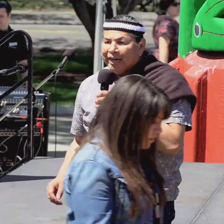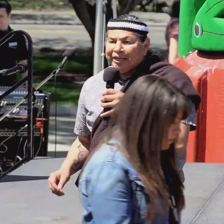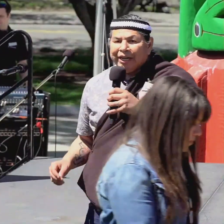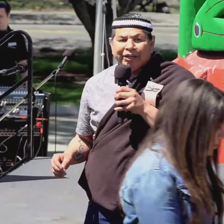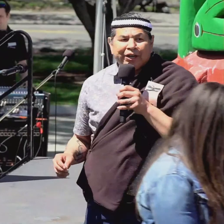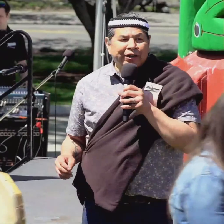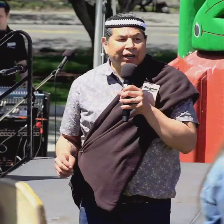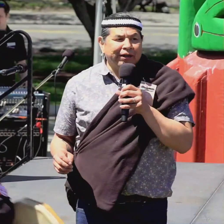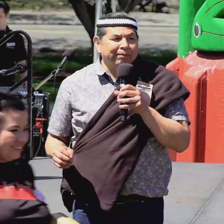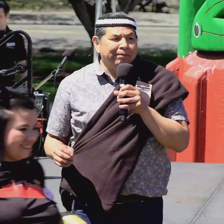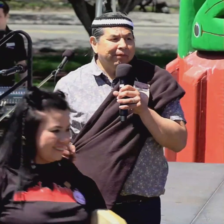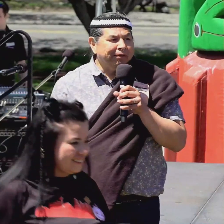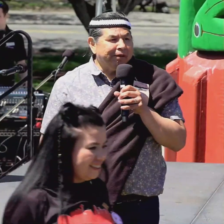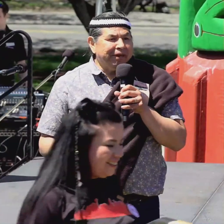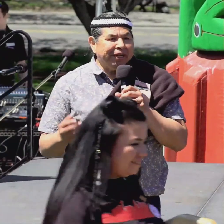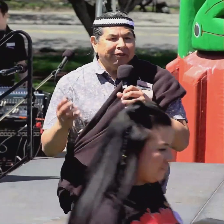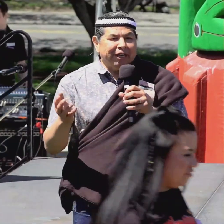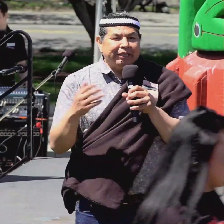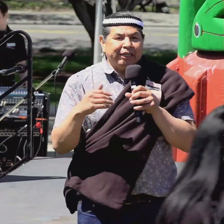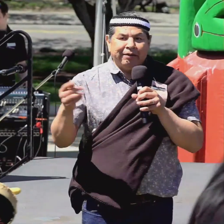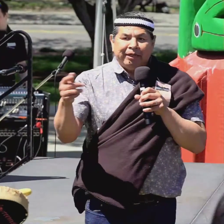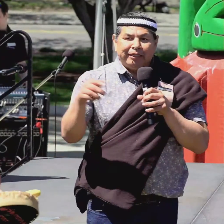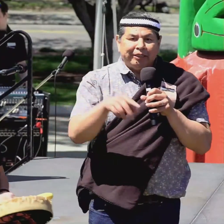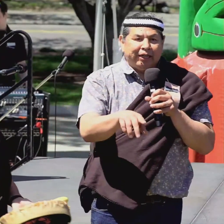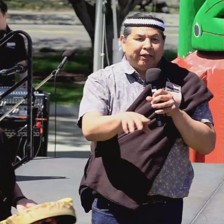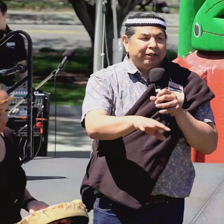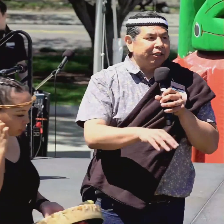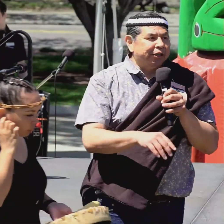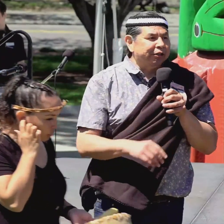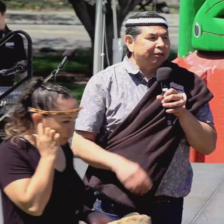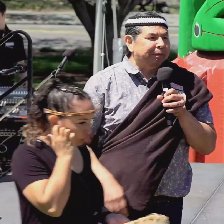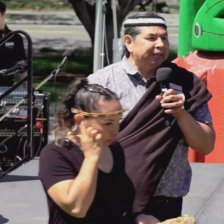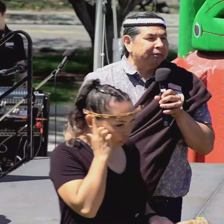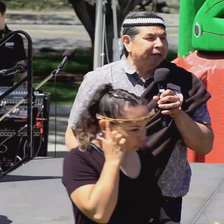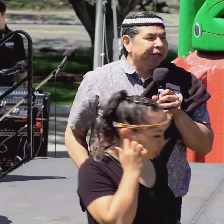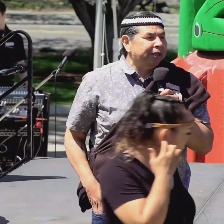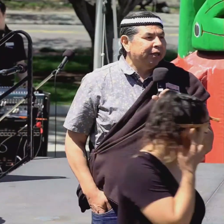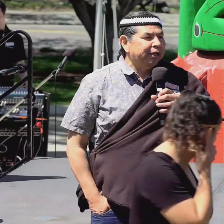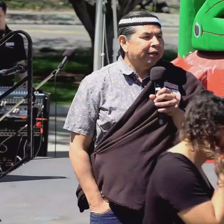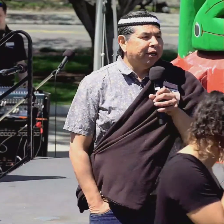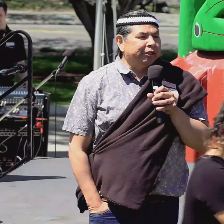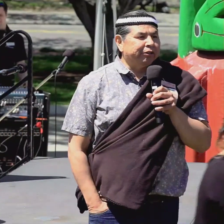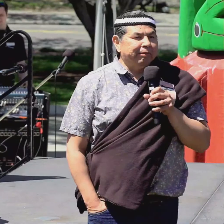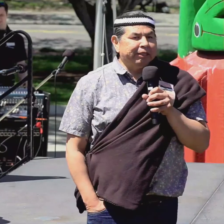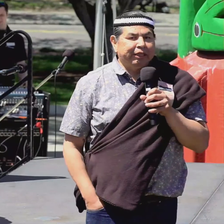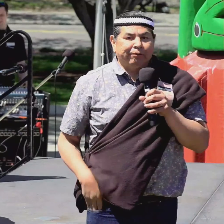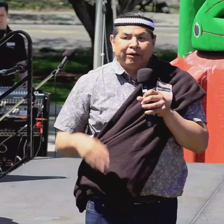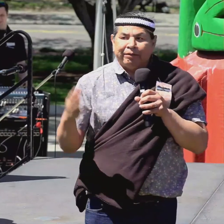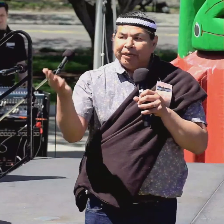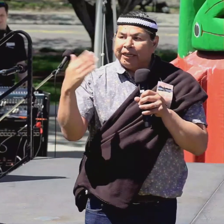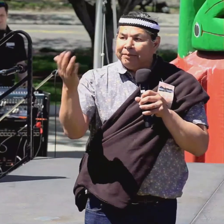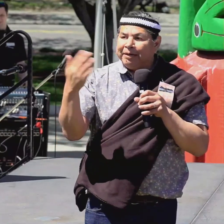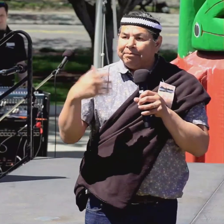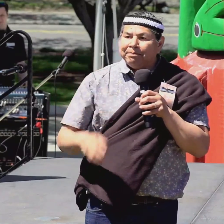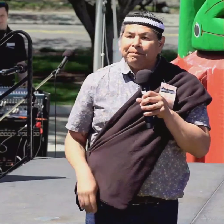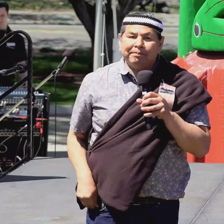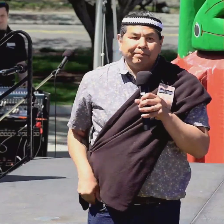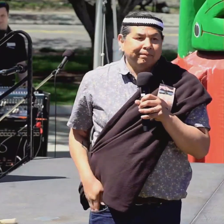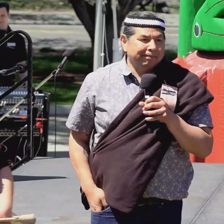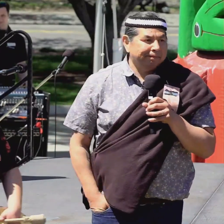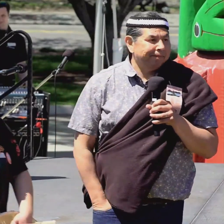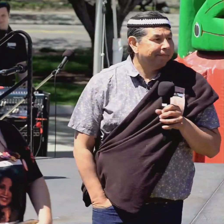And any other women that would like to come and share the circle space with our drummers, you're welcome to come up.